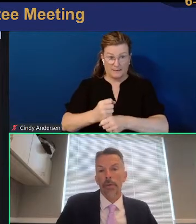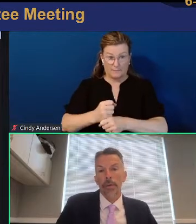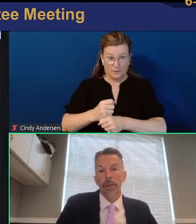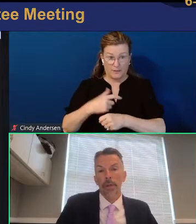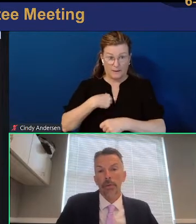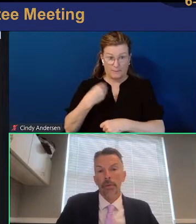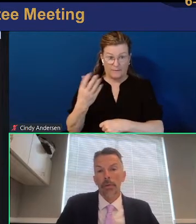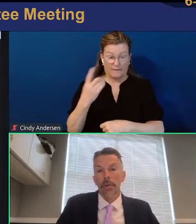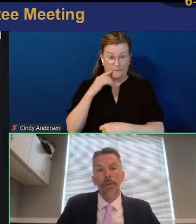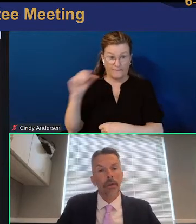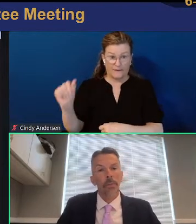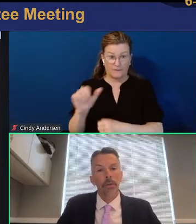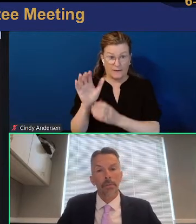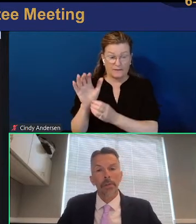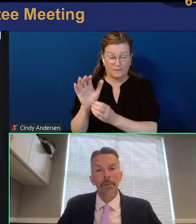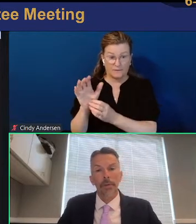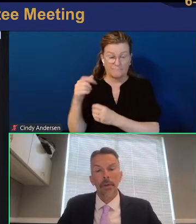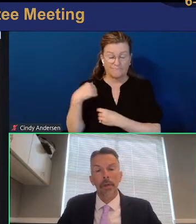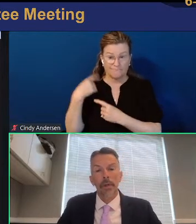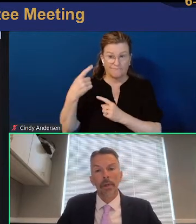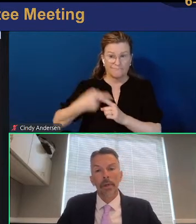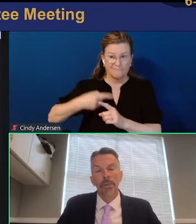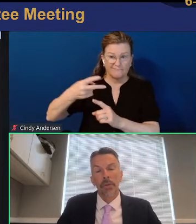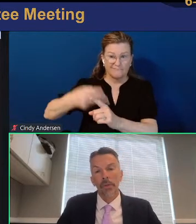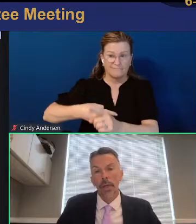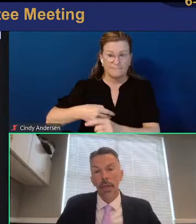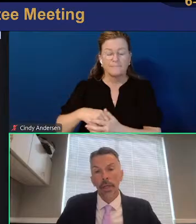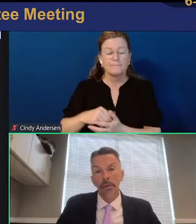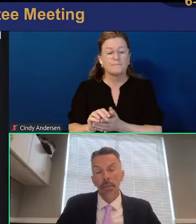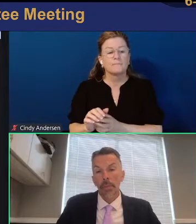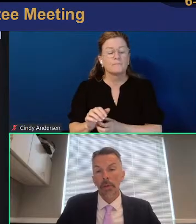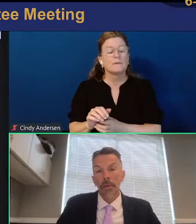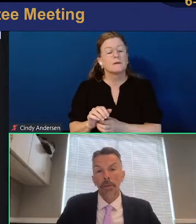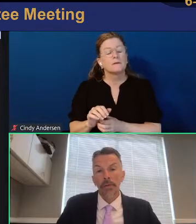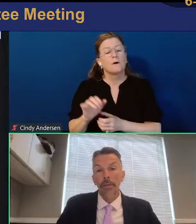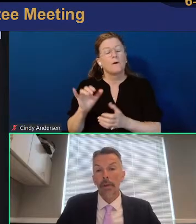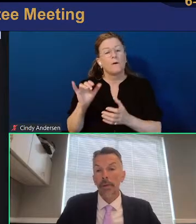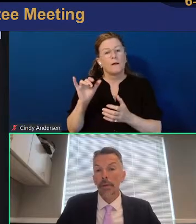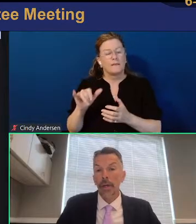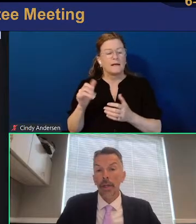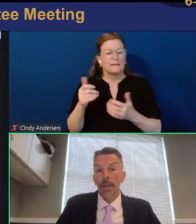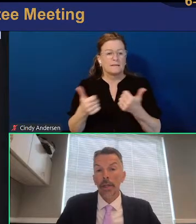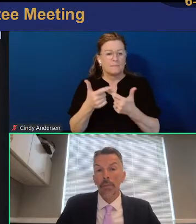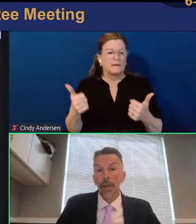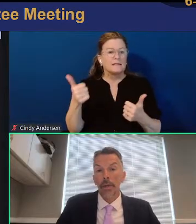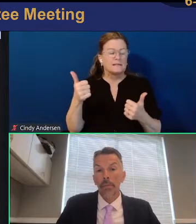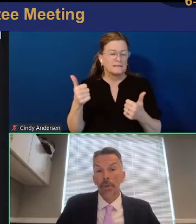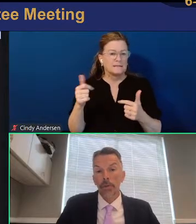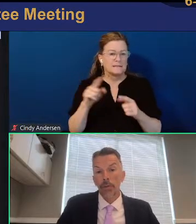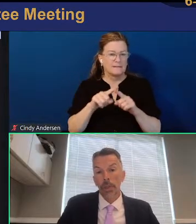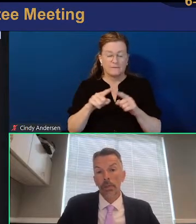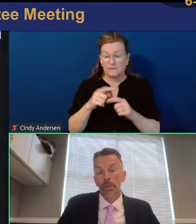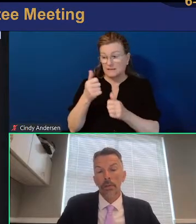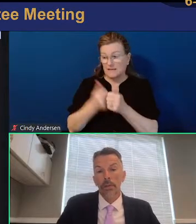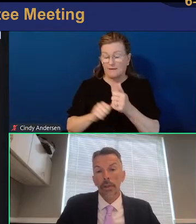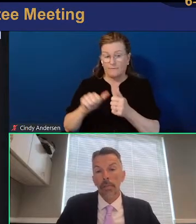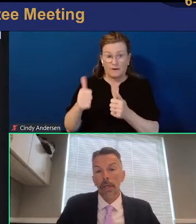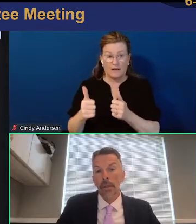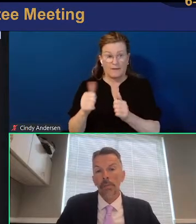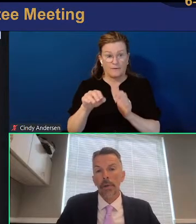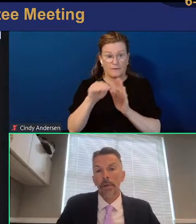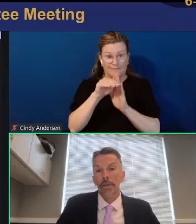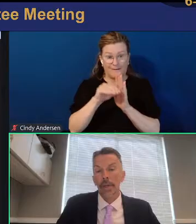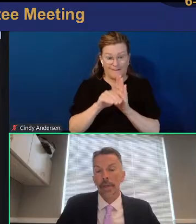for our advisory councils over the last couple of months. So that's the primary difference. Every other line item on the two budgets that you